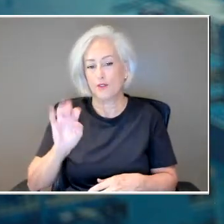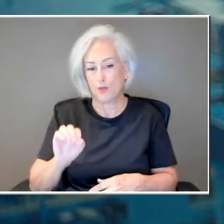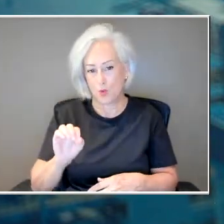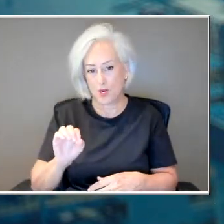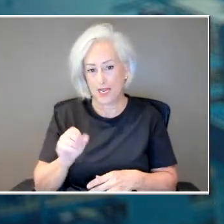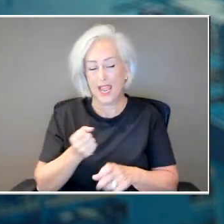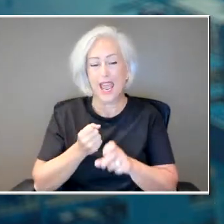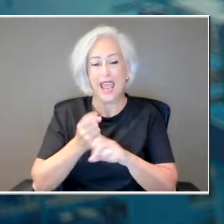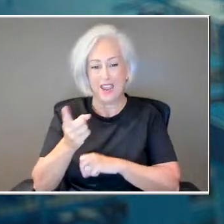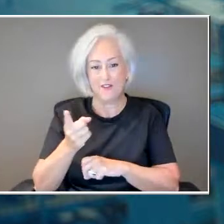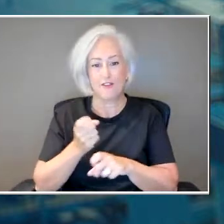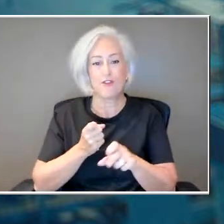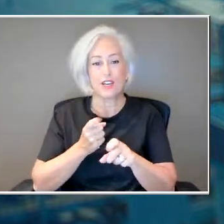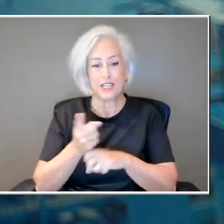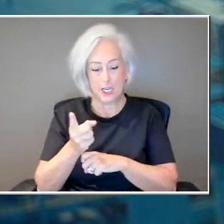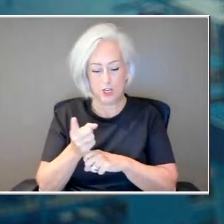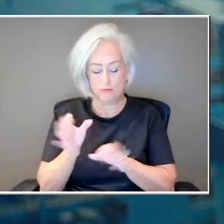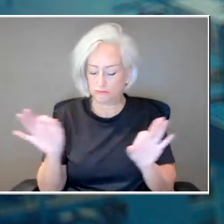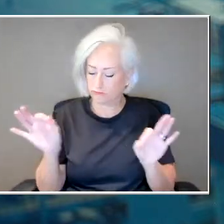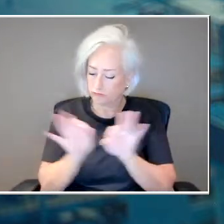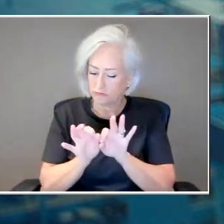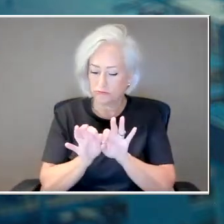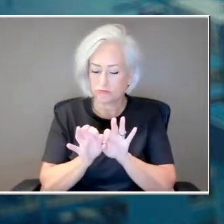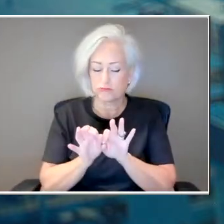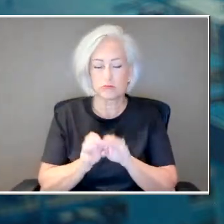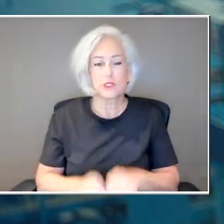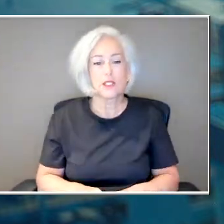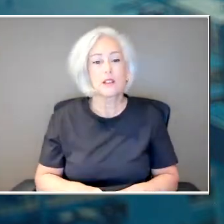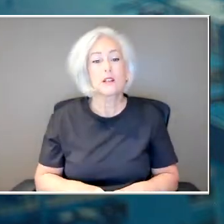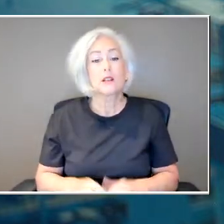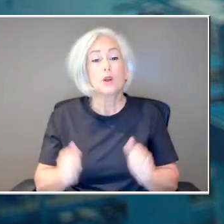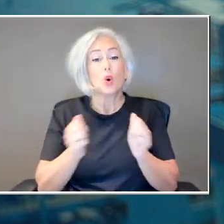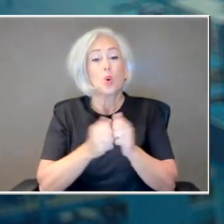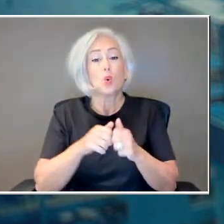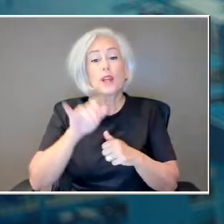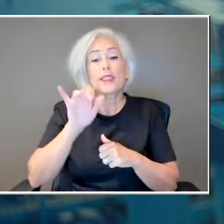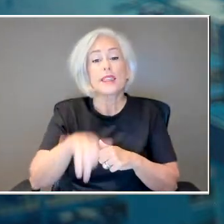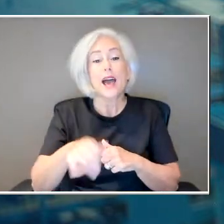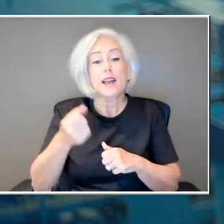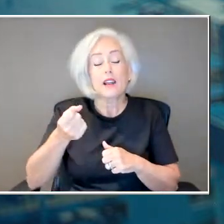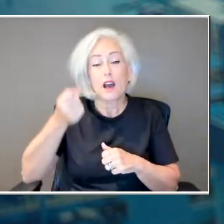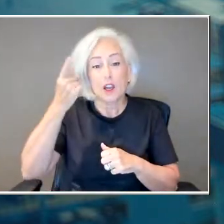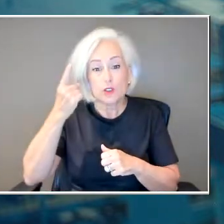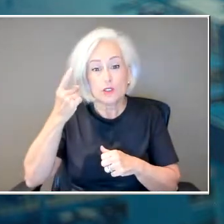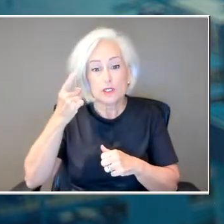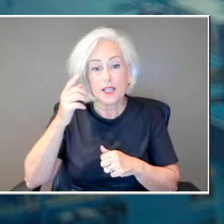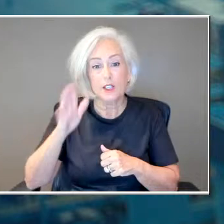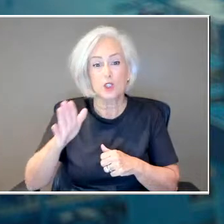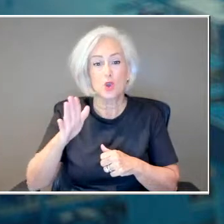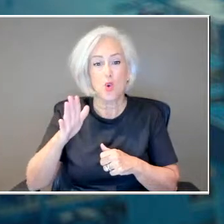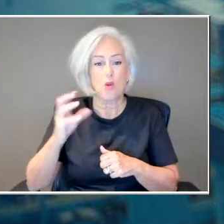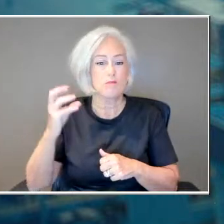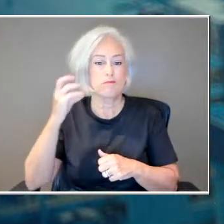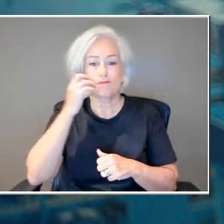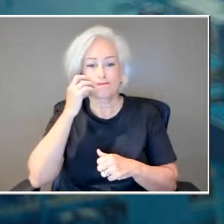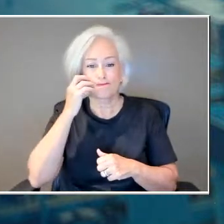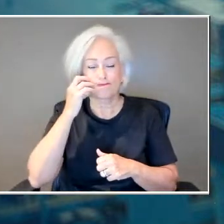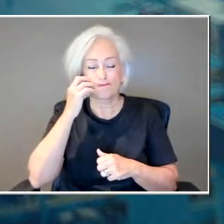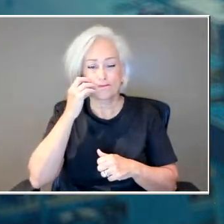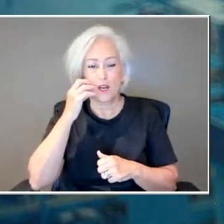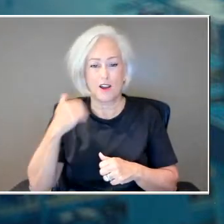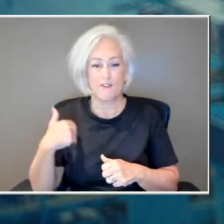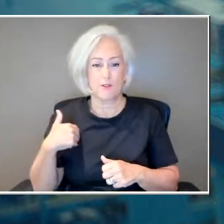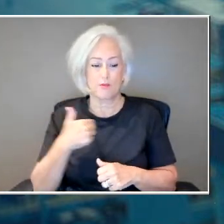Annual is the way to go. And with that, also understanding your density. So just